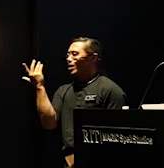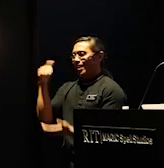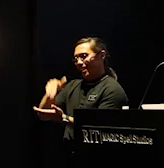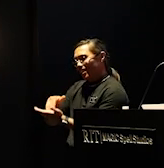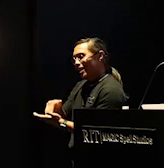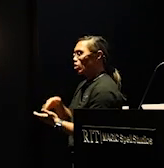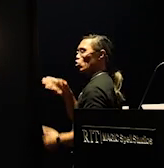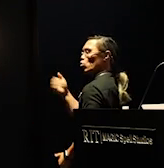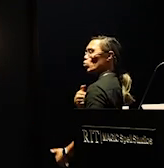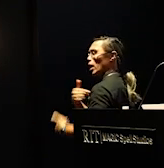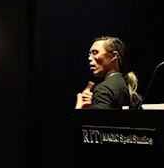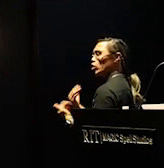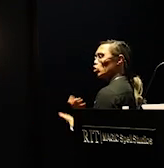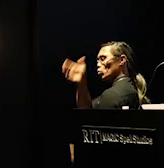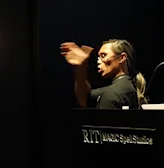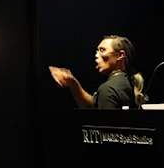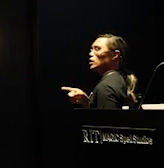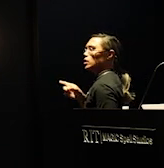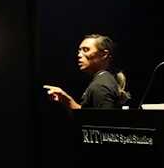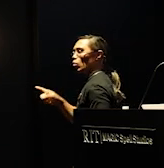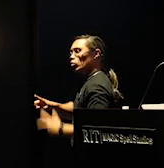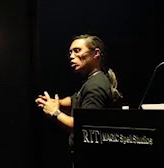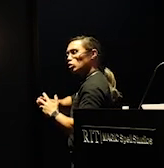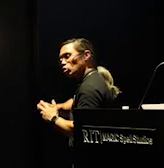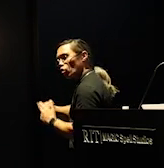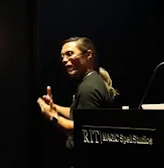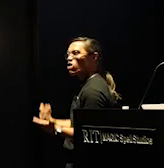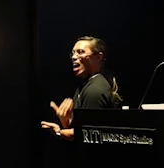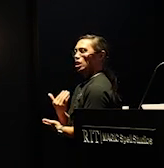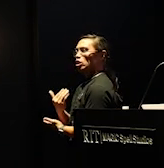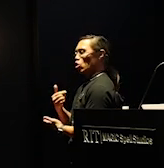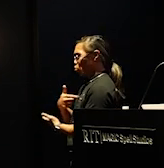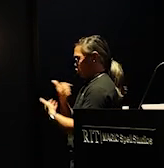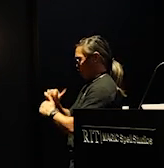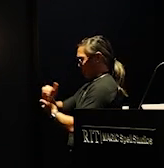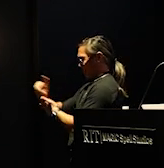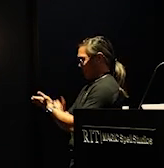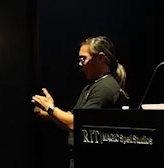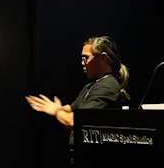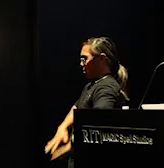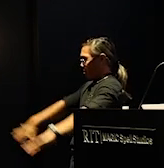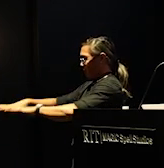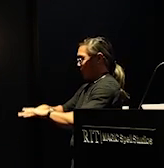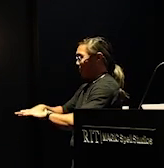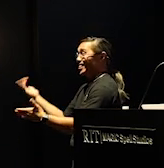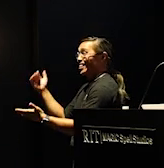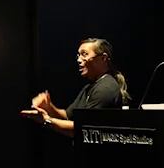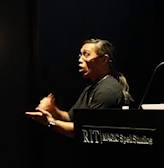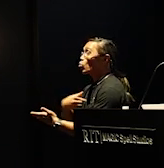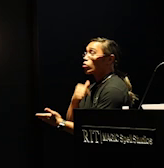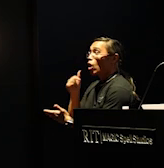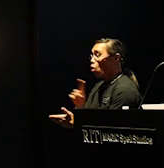scratch and we're gonna design this space. And this was unique because it's not just the inside. Most of the